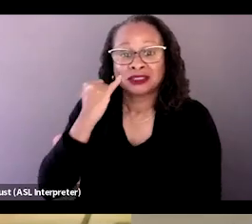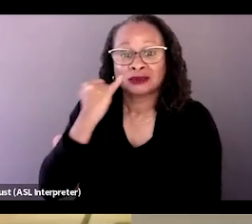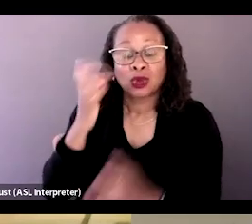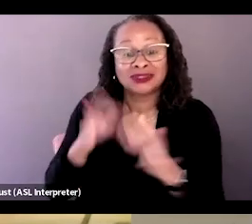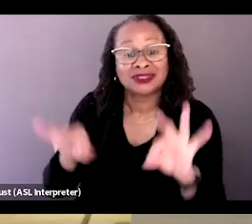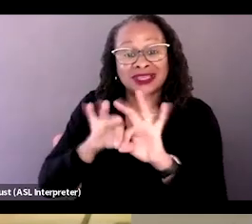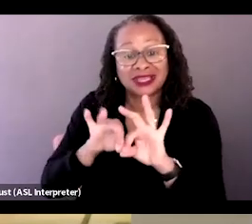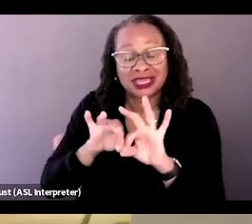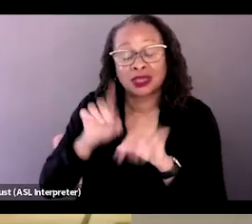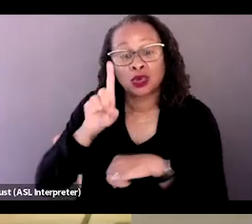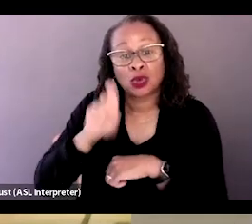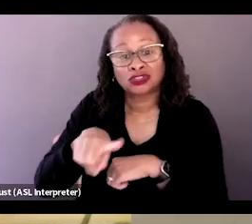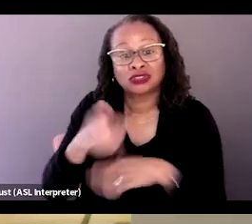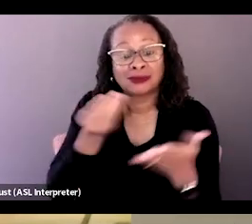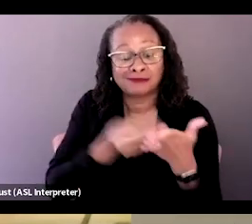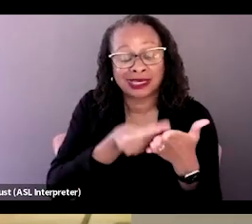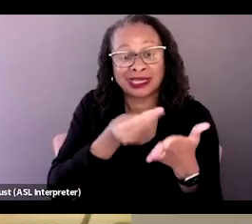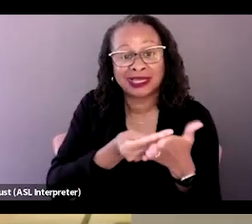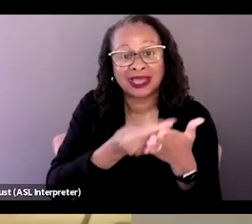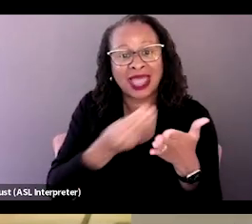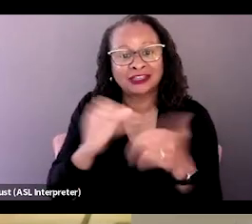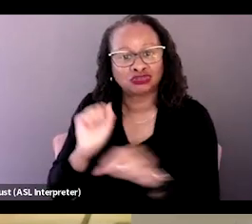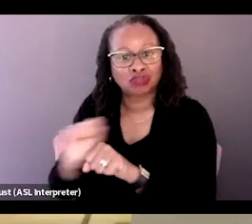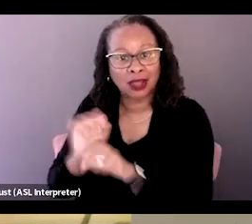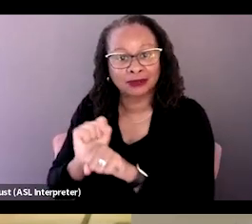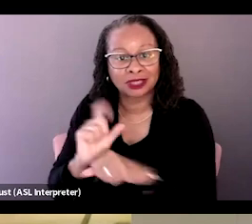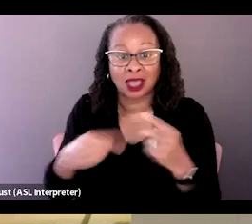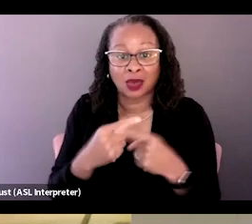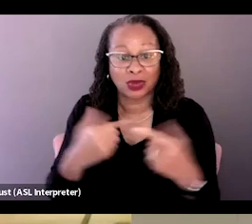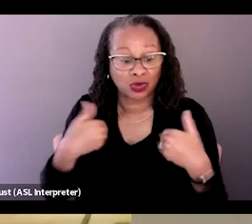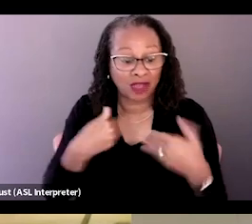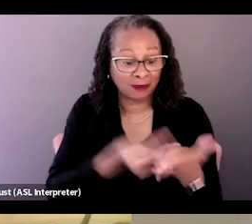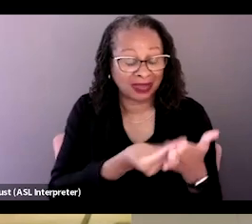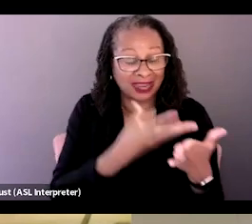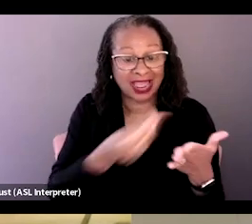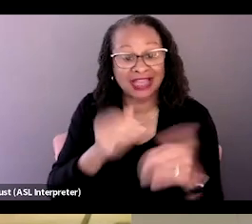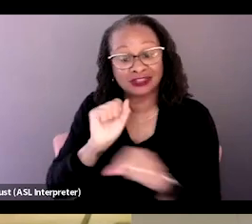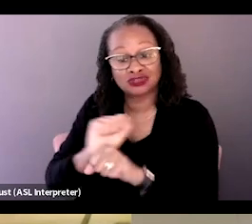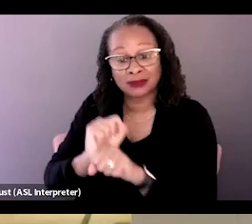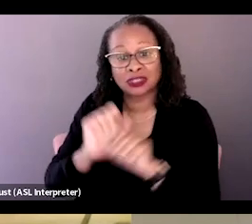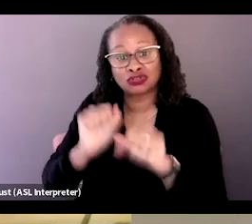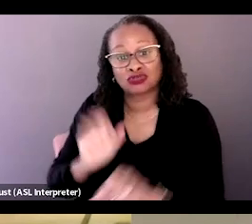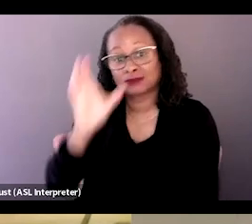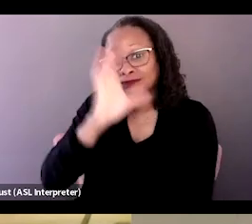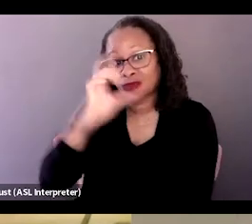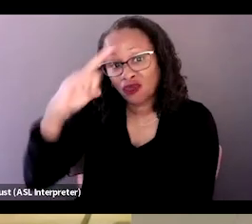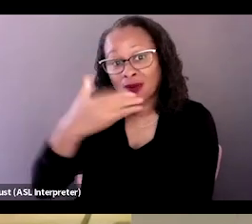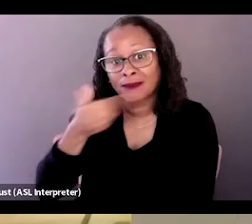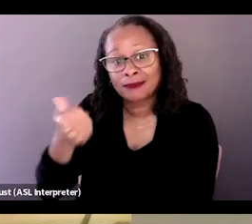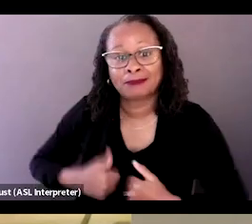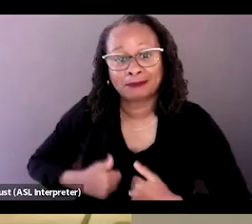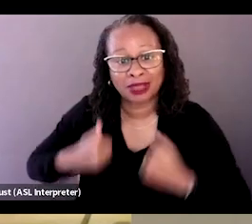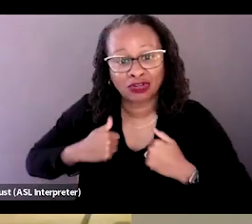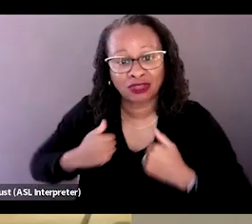is money and jobs. Because when you have money and when you have a job and you can look for a better life,